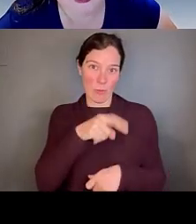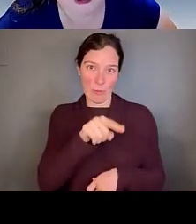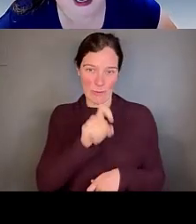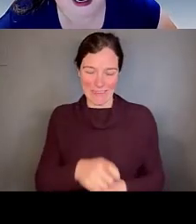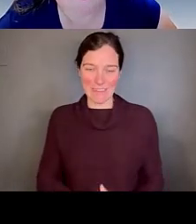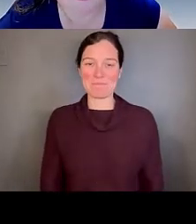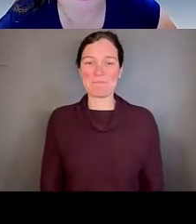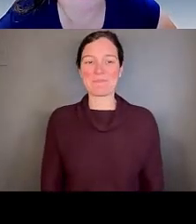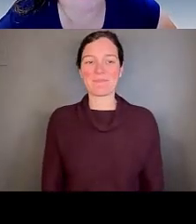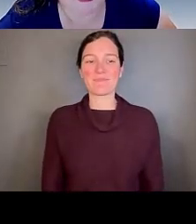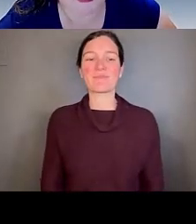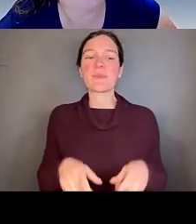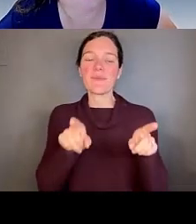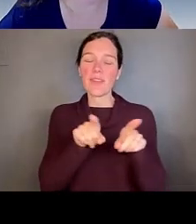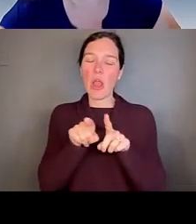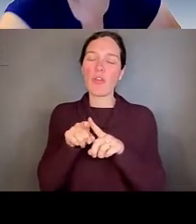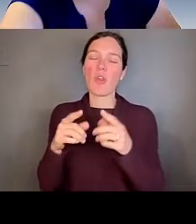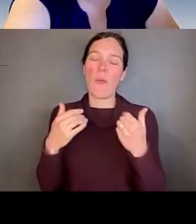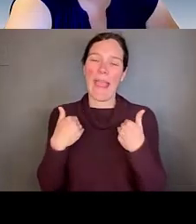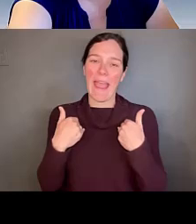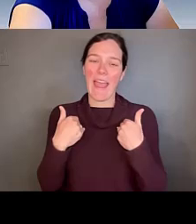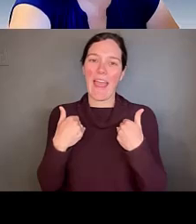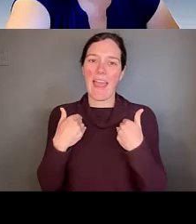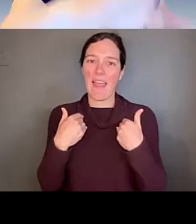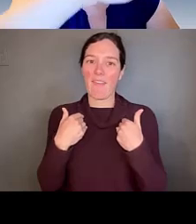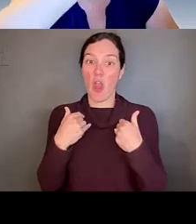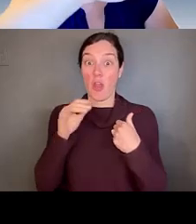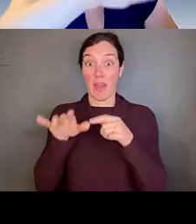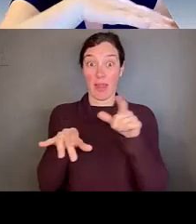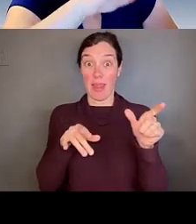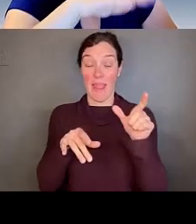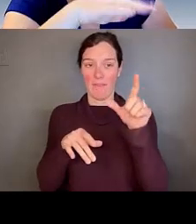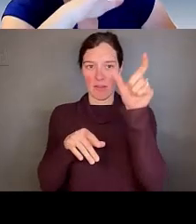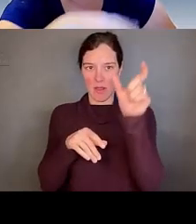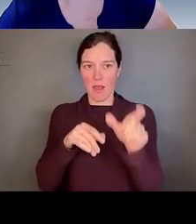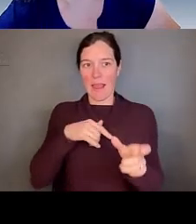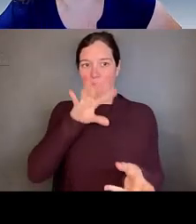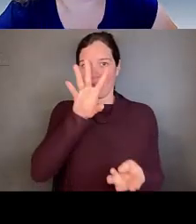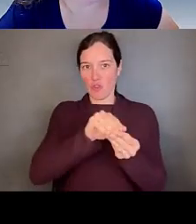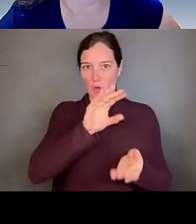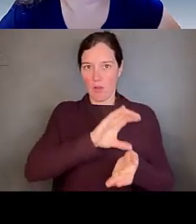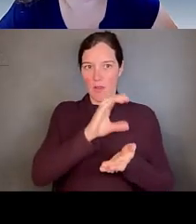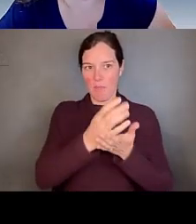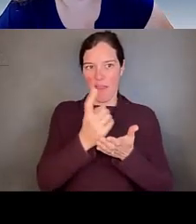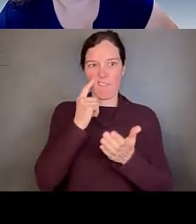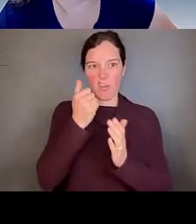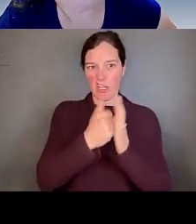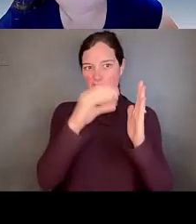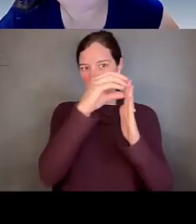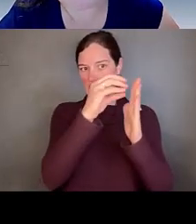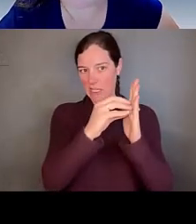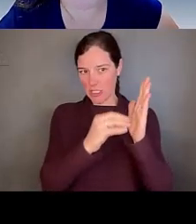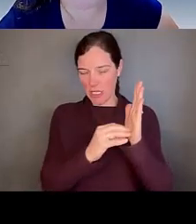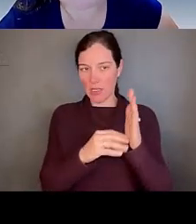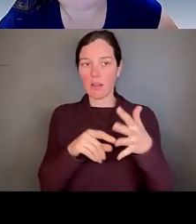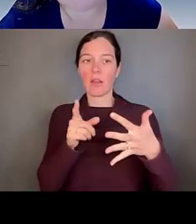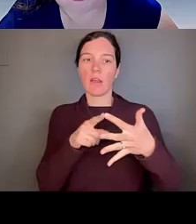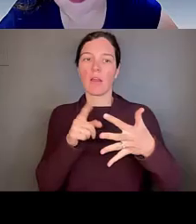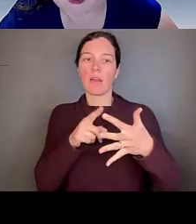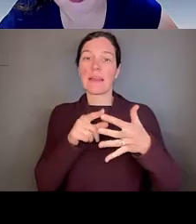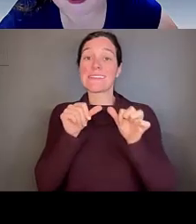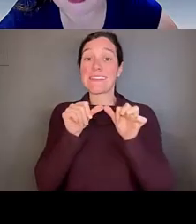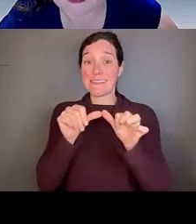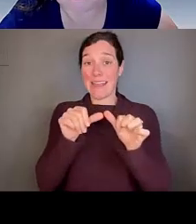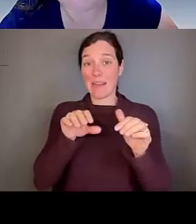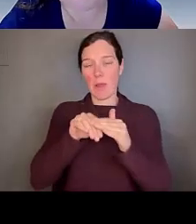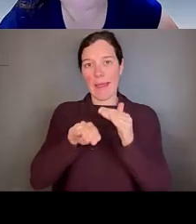needed. We also have, and if you can see on the left, you have the total amounts that we have for each section. Sustainable access is a